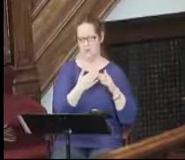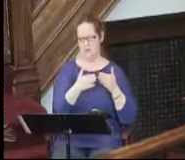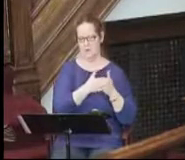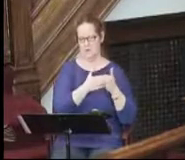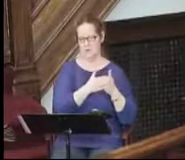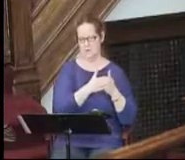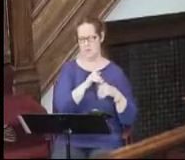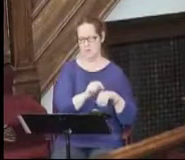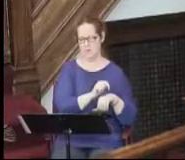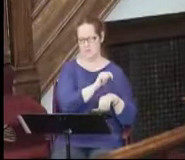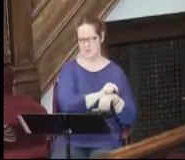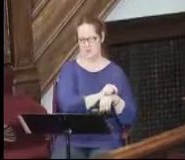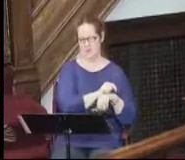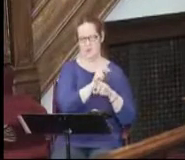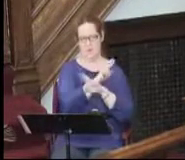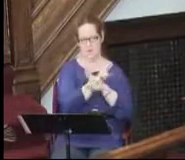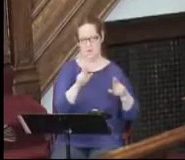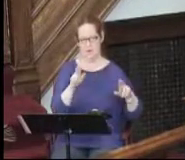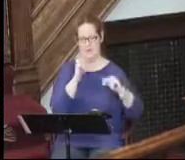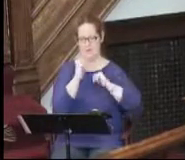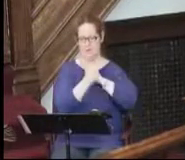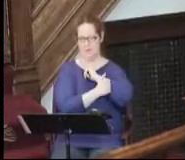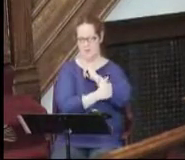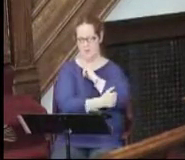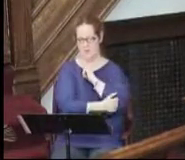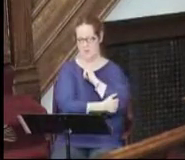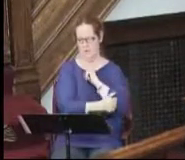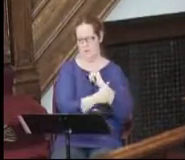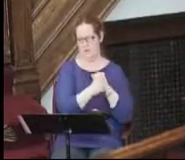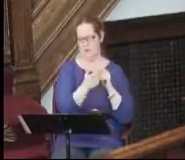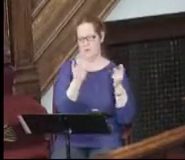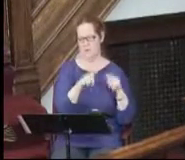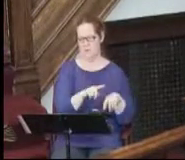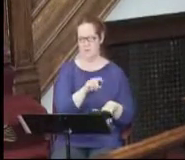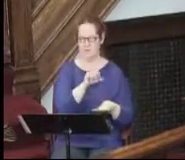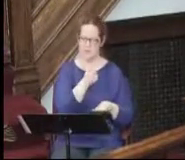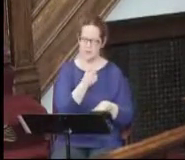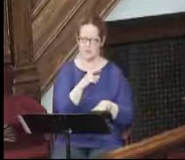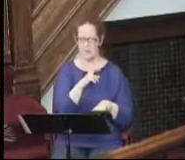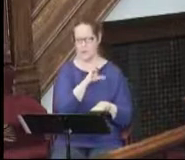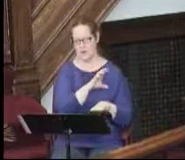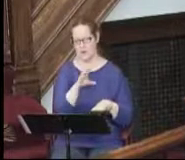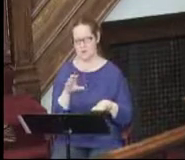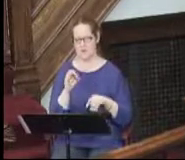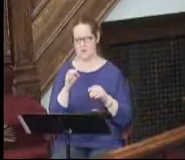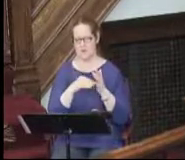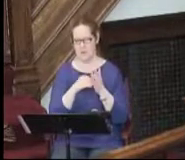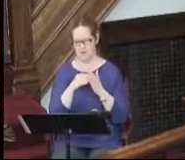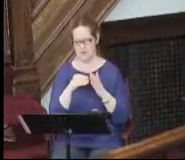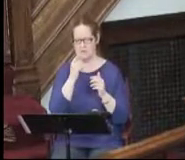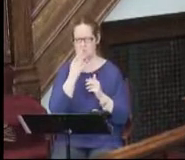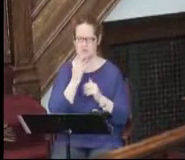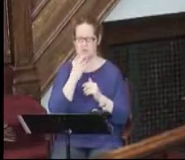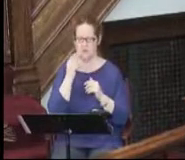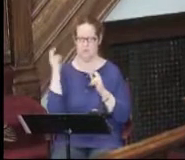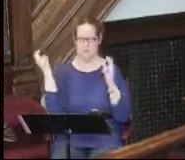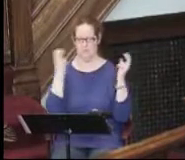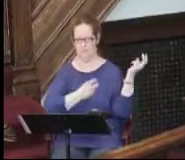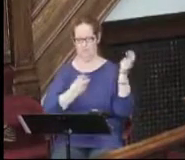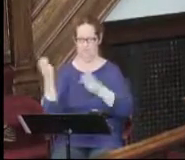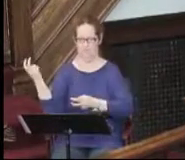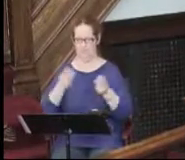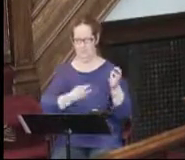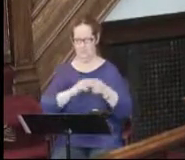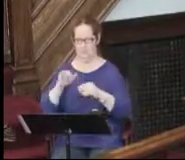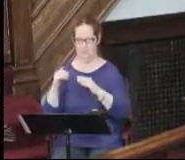temple for the season of Passover. When tens or even hundreds of thousands of Jewish pilgrims